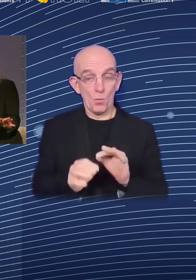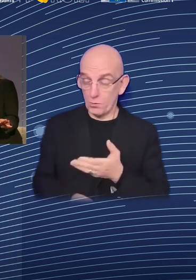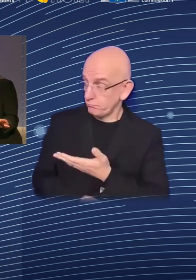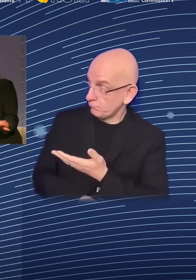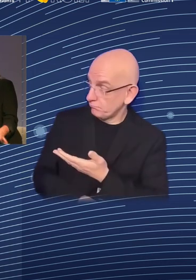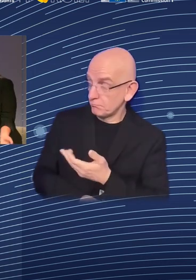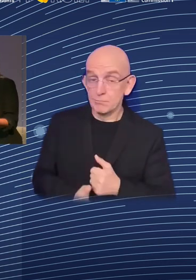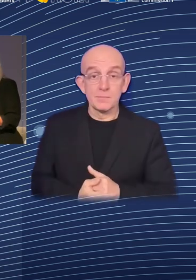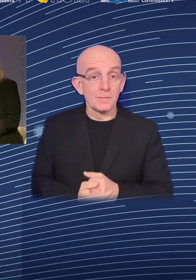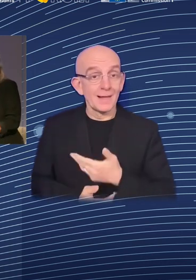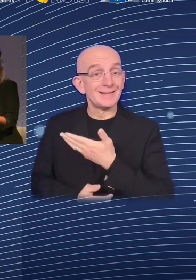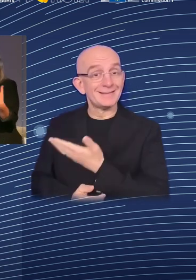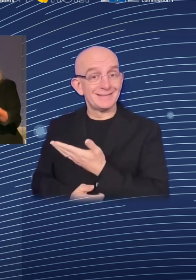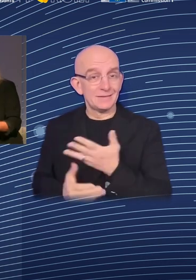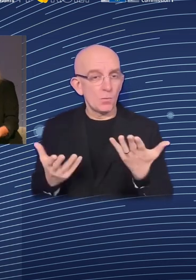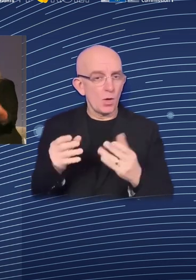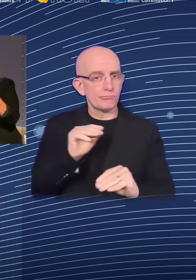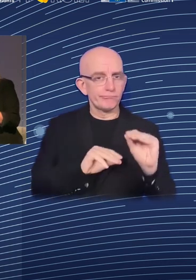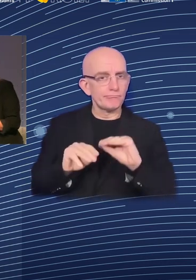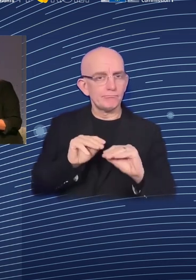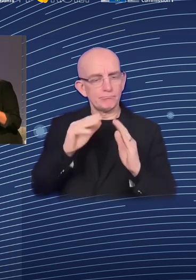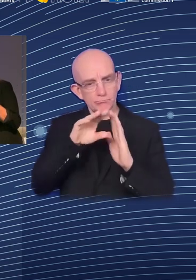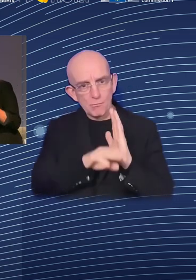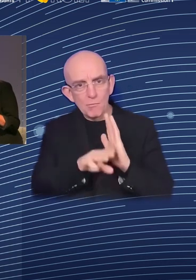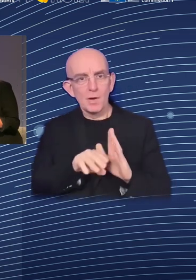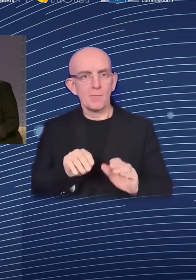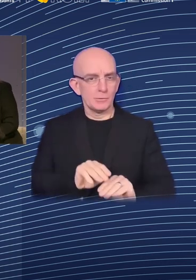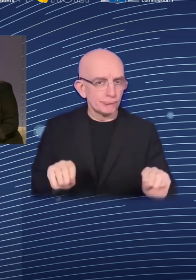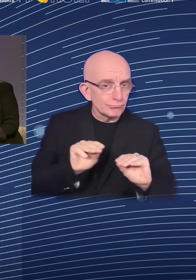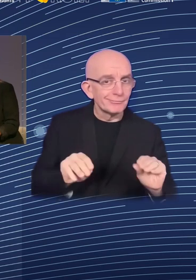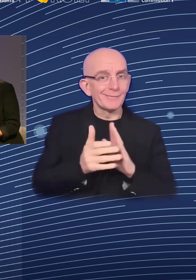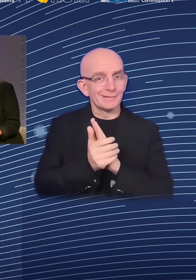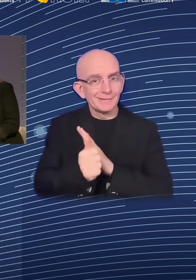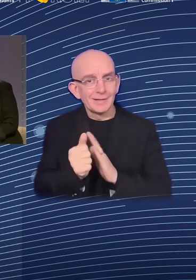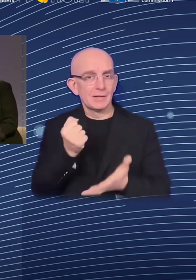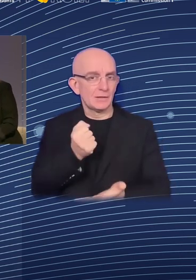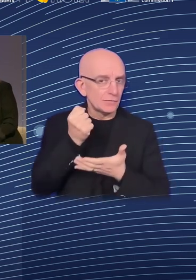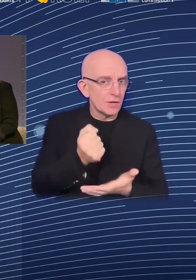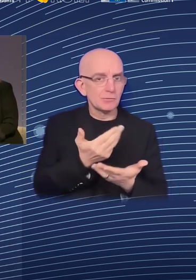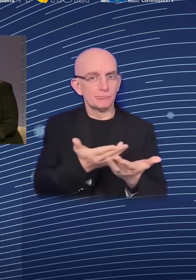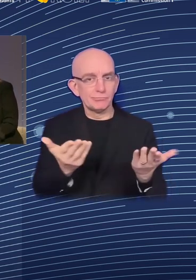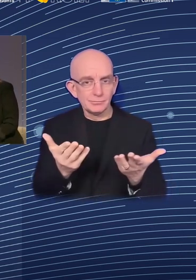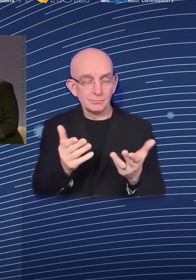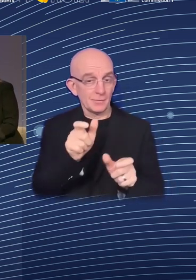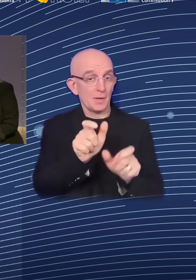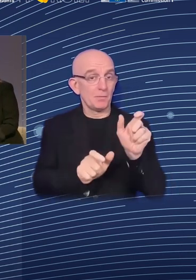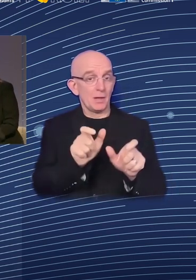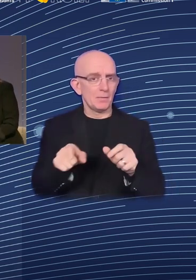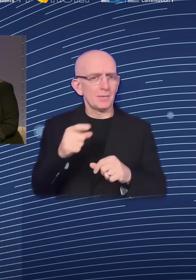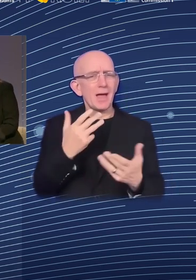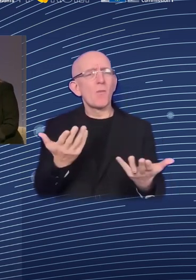these panels people say, what do you need? More resources, more money, please. So there are EU funds such as the Recovery and Resilience